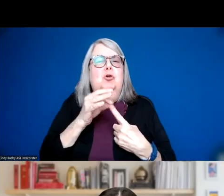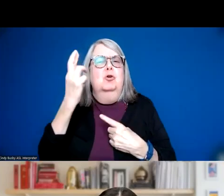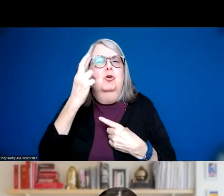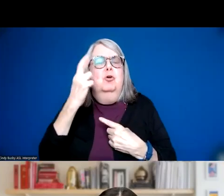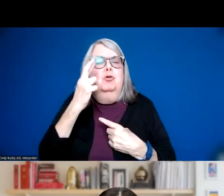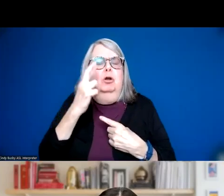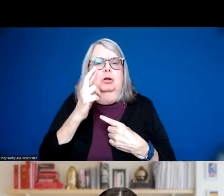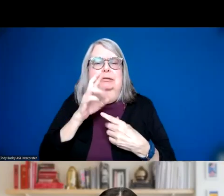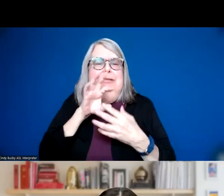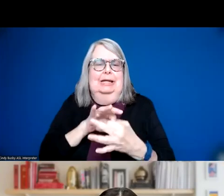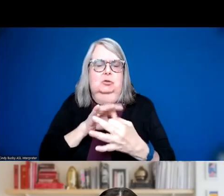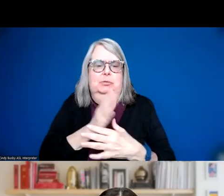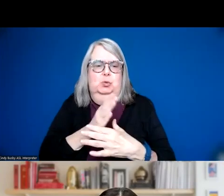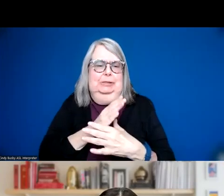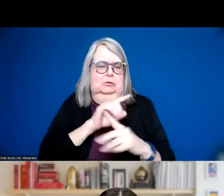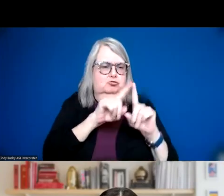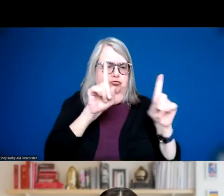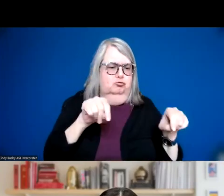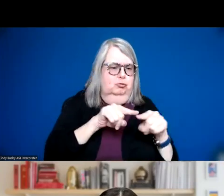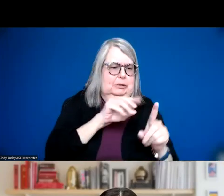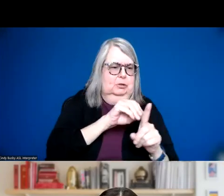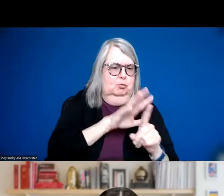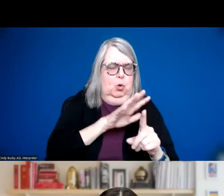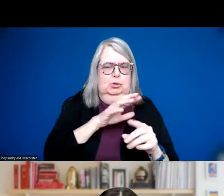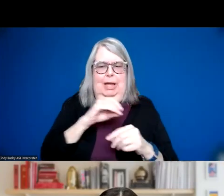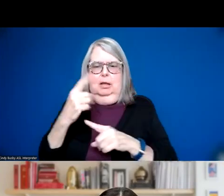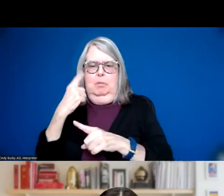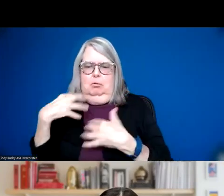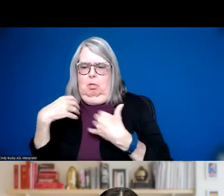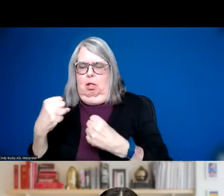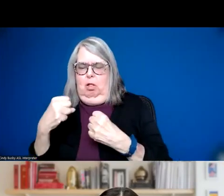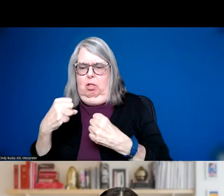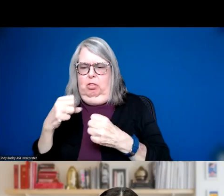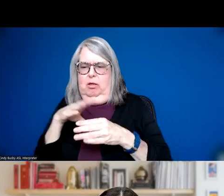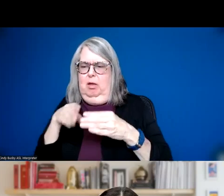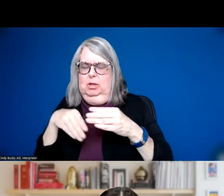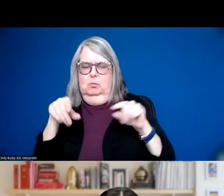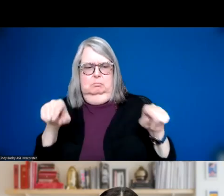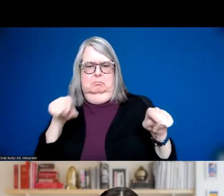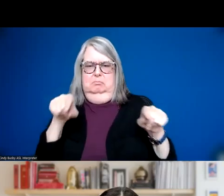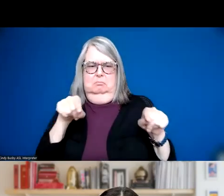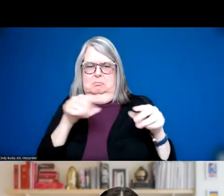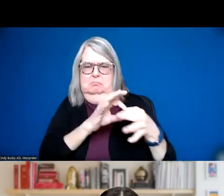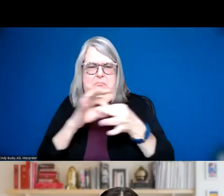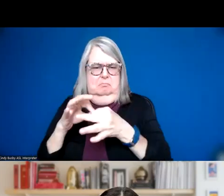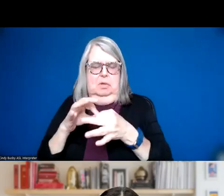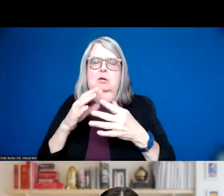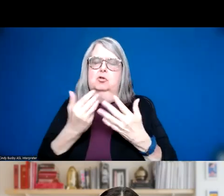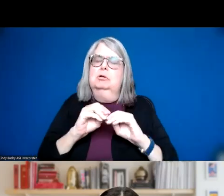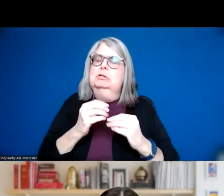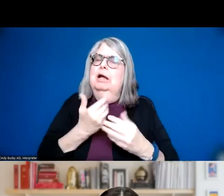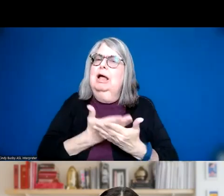screen exposure and mental health outcomes. There's a lot of evidence that this is a problem, but it's